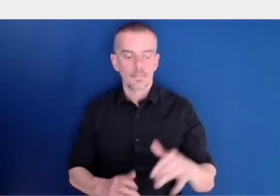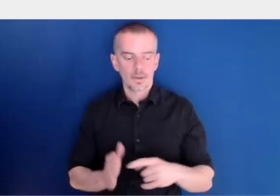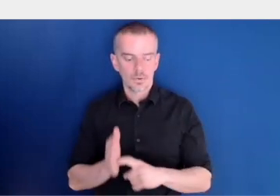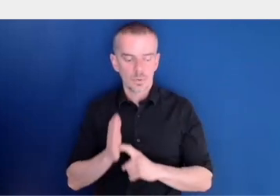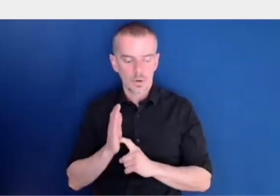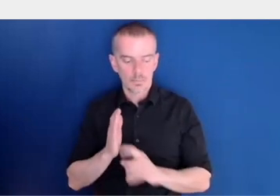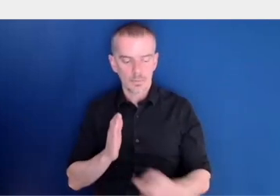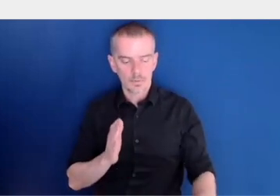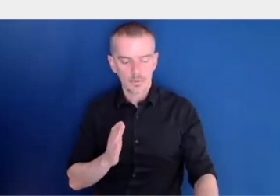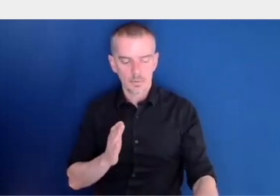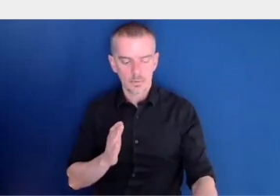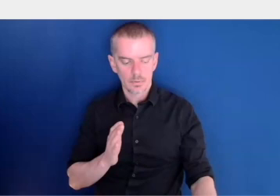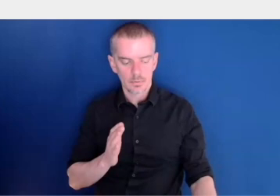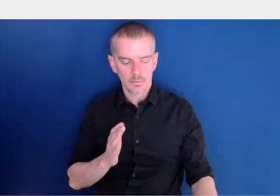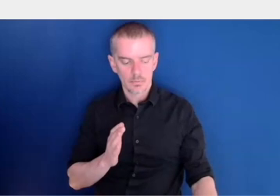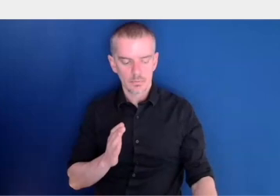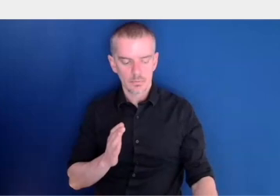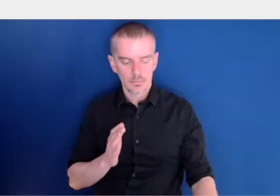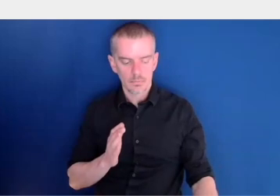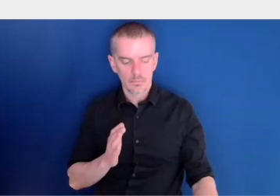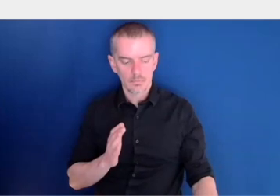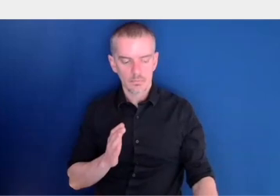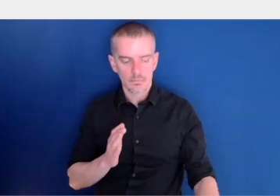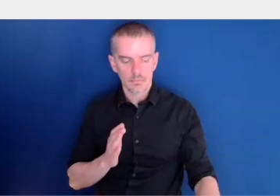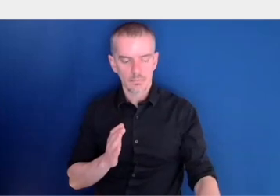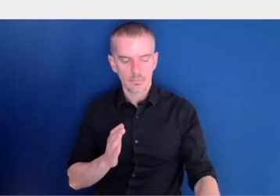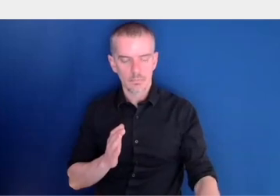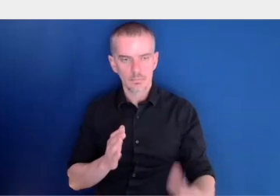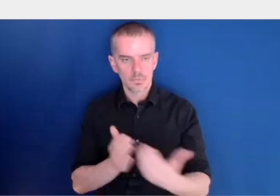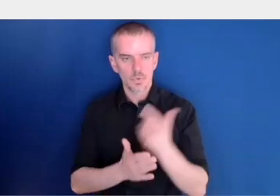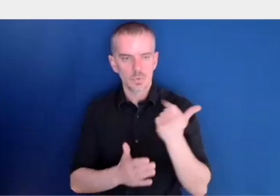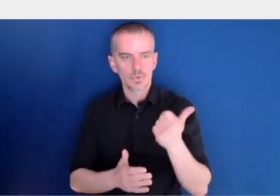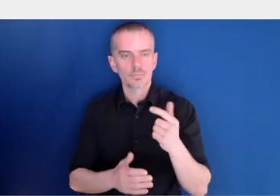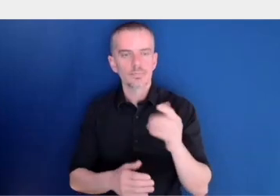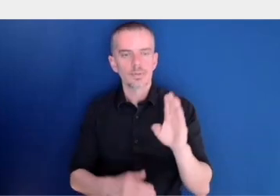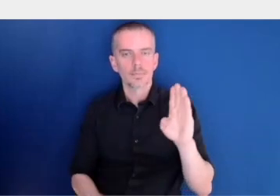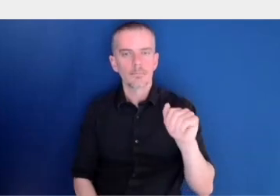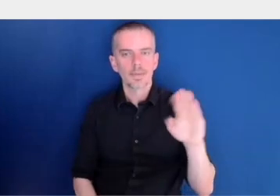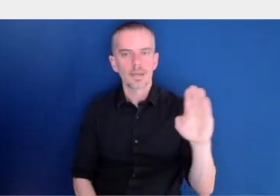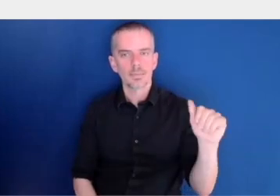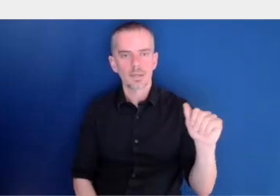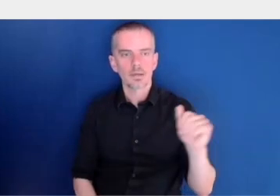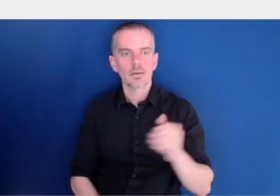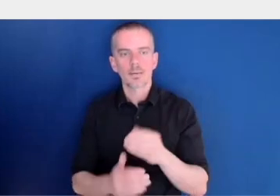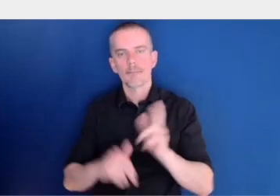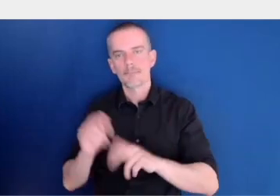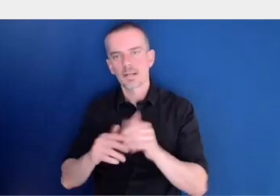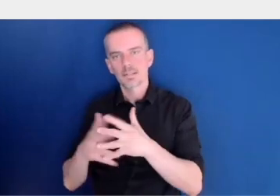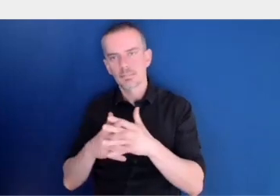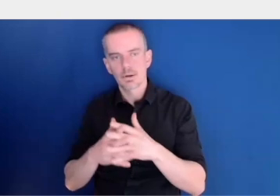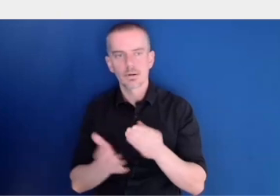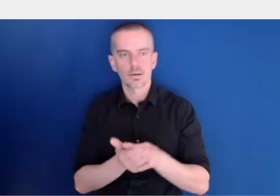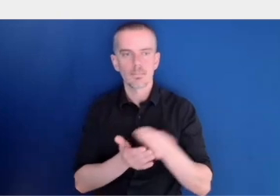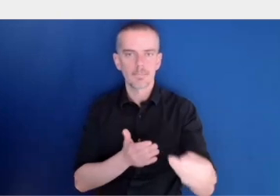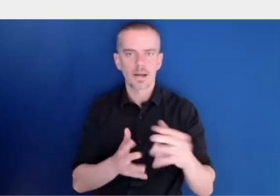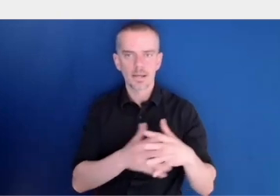a little bit newer, but it's the Build America, Buy America Act. So if this